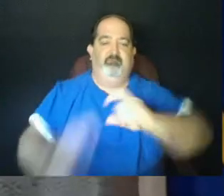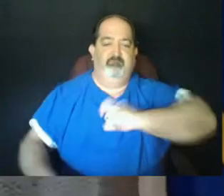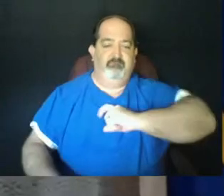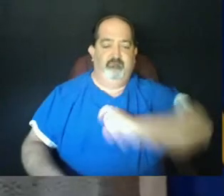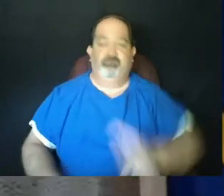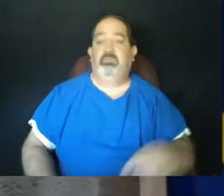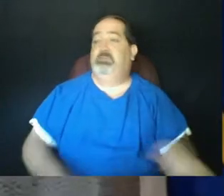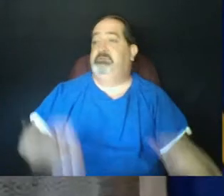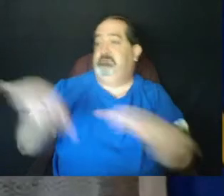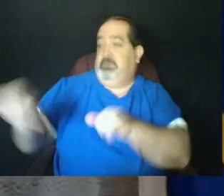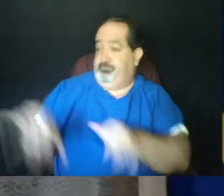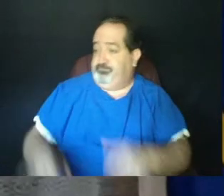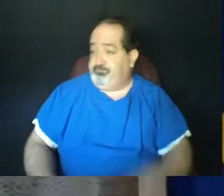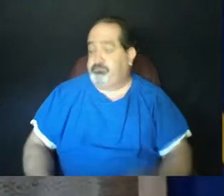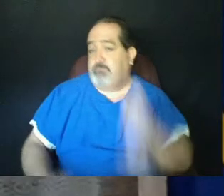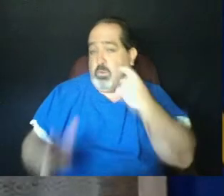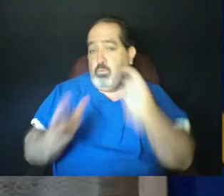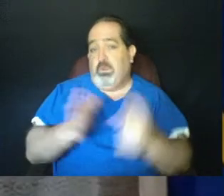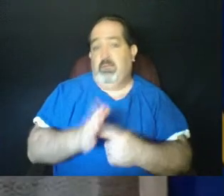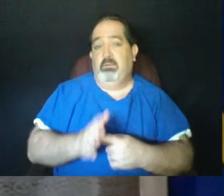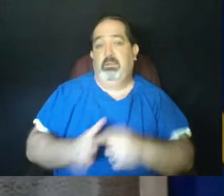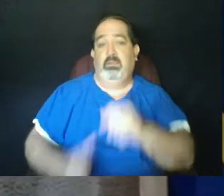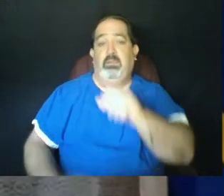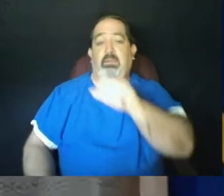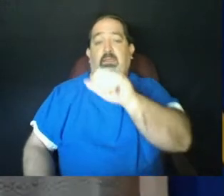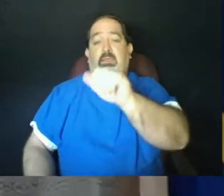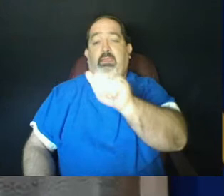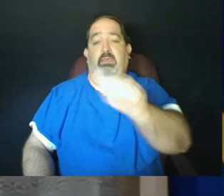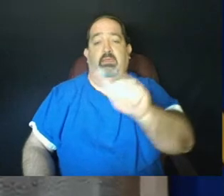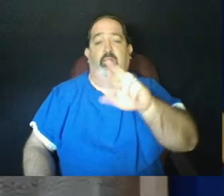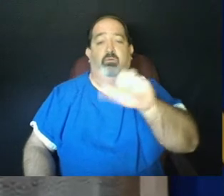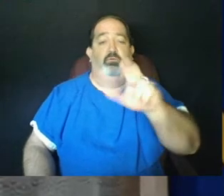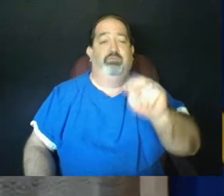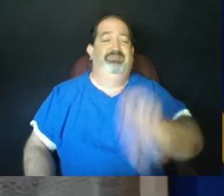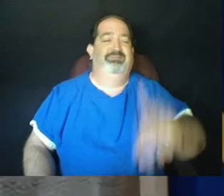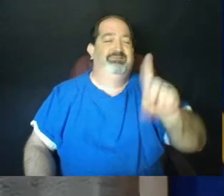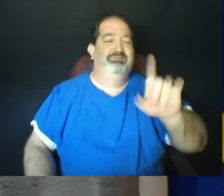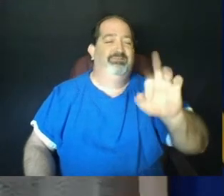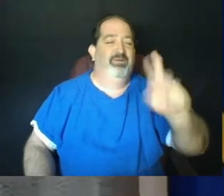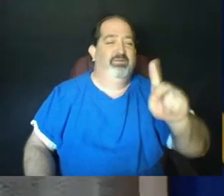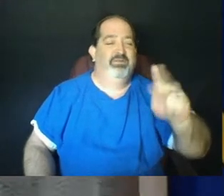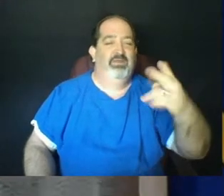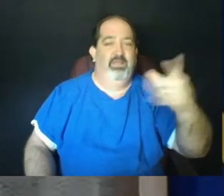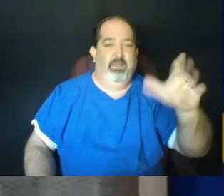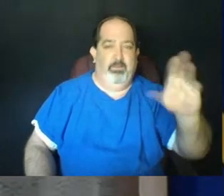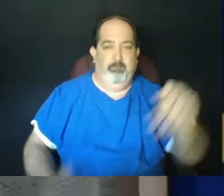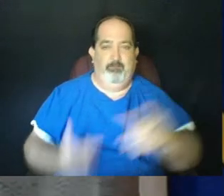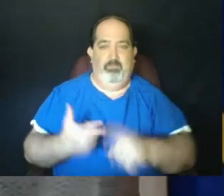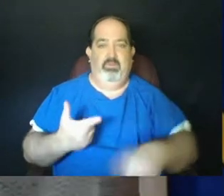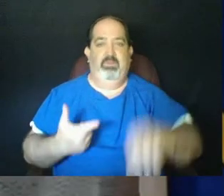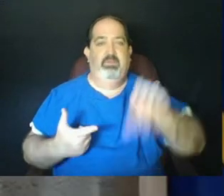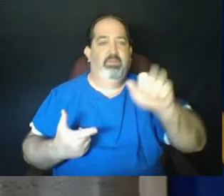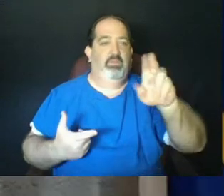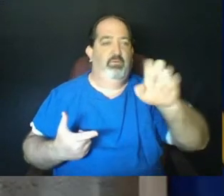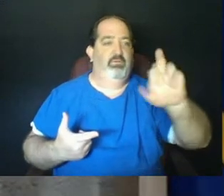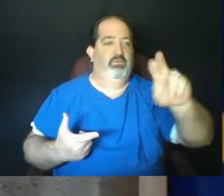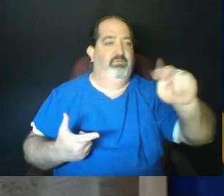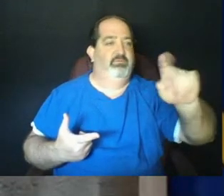In like manner, do their Majesties recognize Aaron Darkhelm for brewing, Erik der Suchenworth